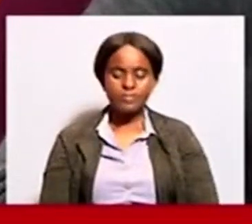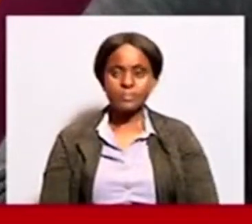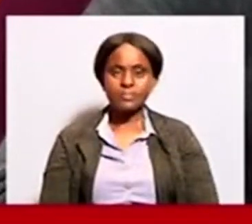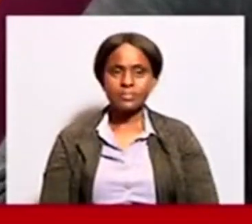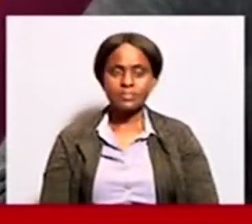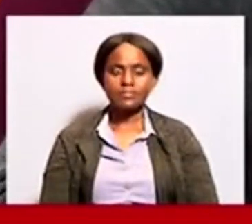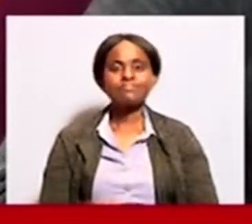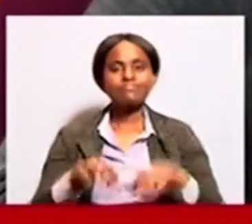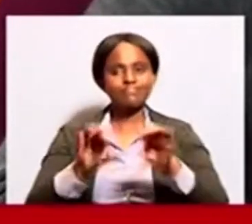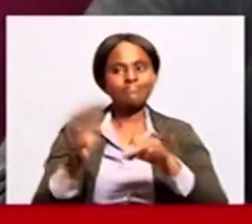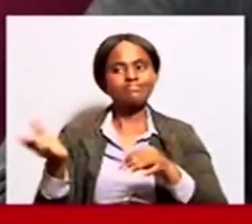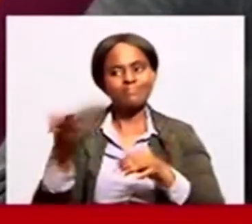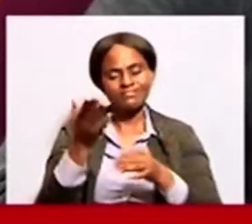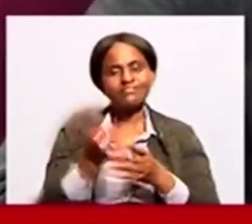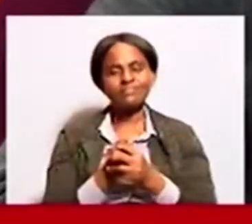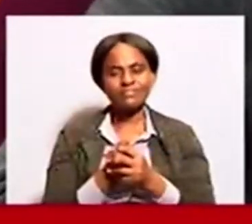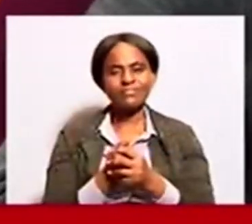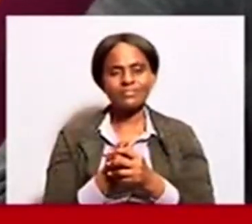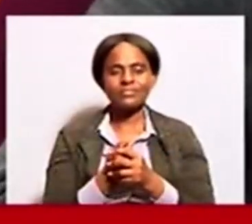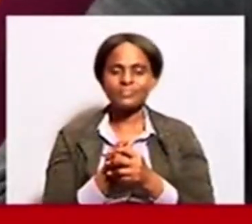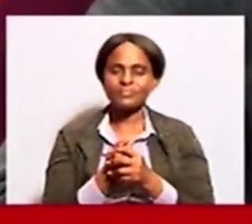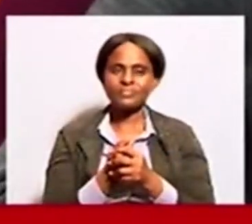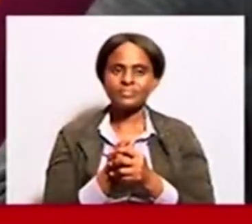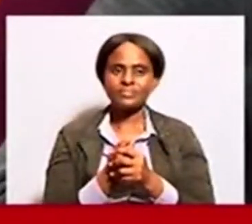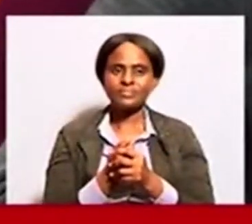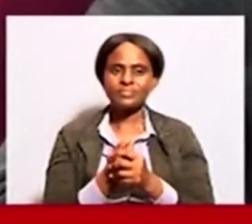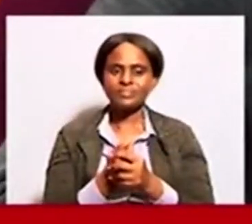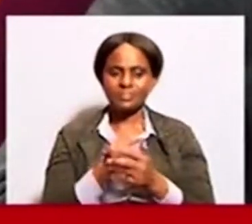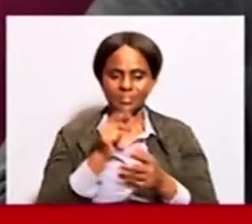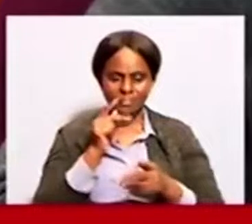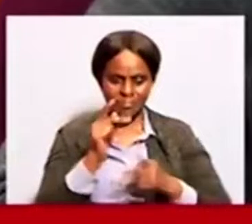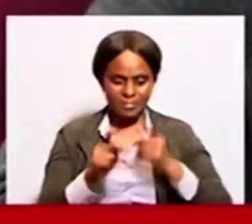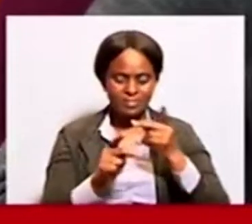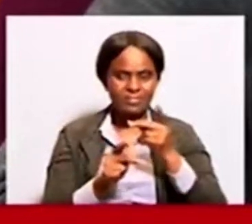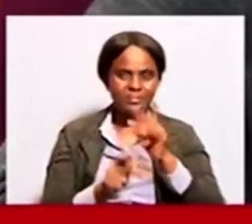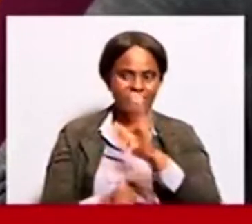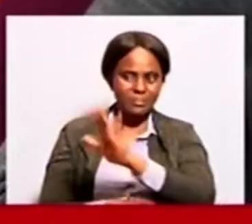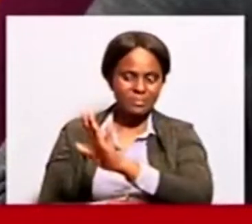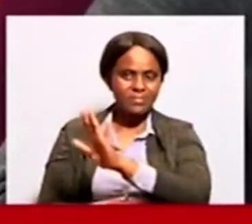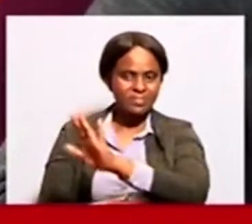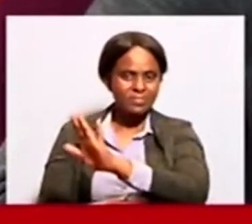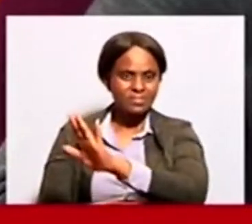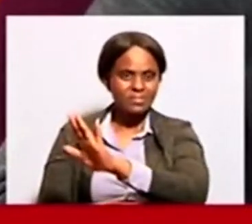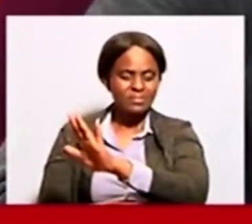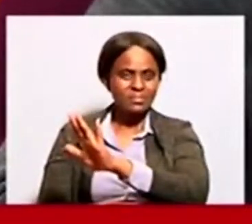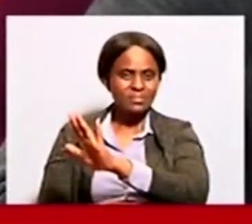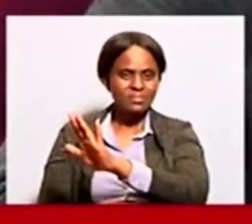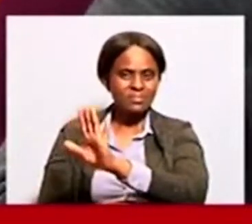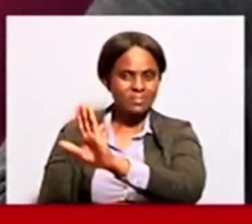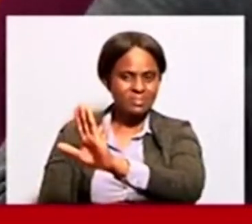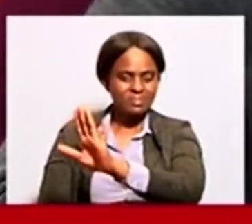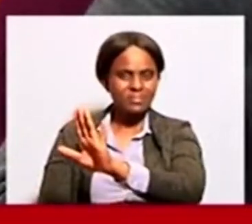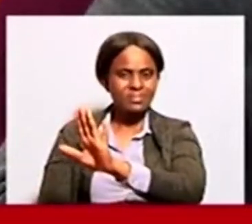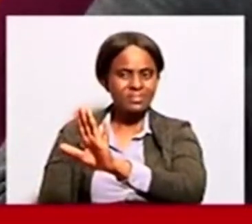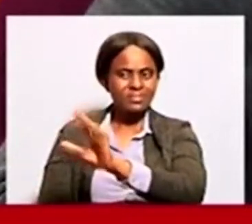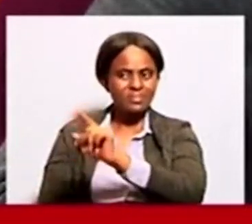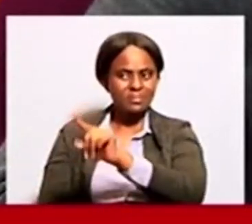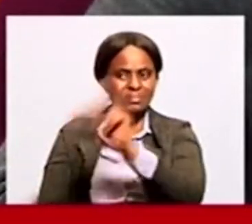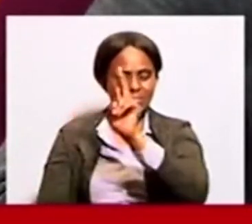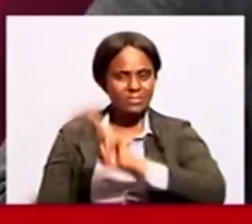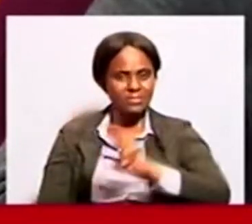Go ahead, sir. Yeah, the process took long because... hold on, I'm told you are